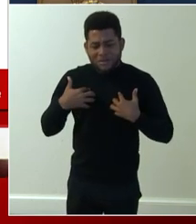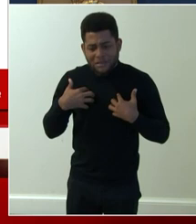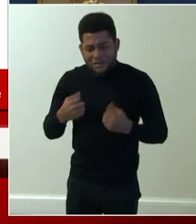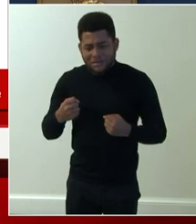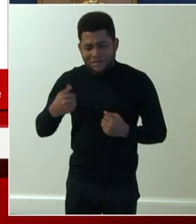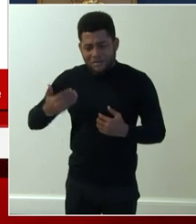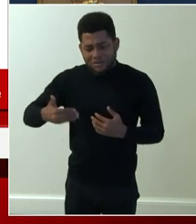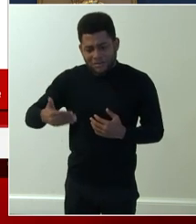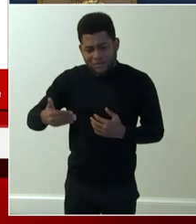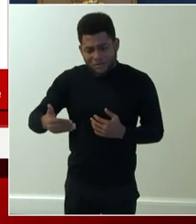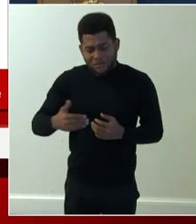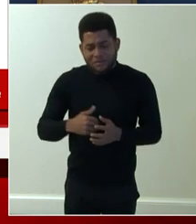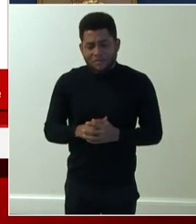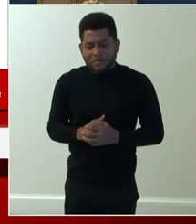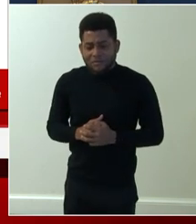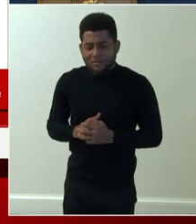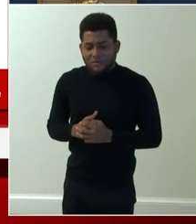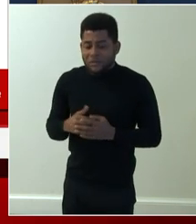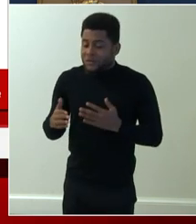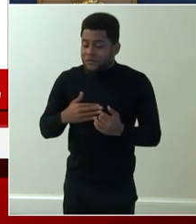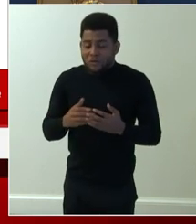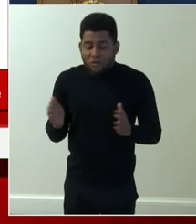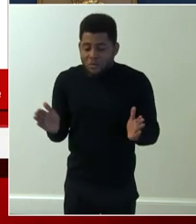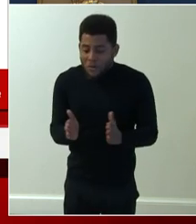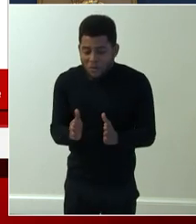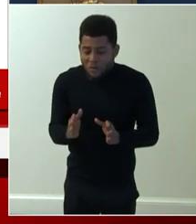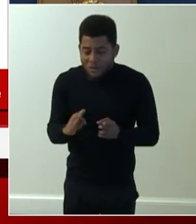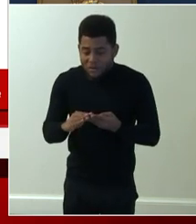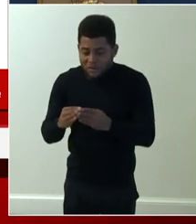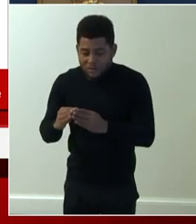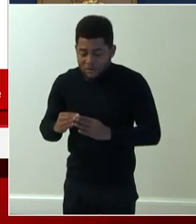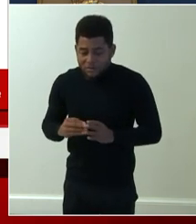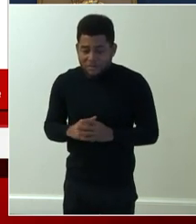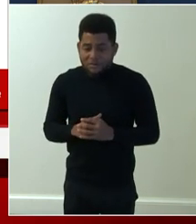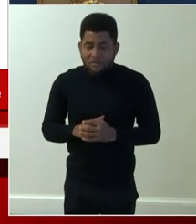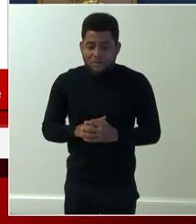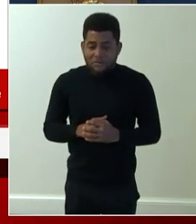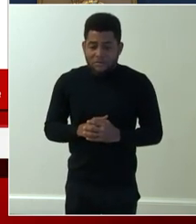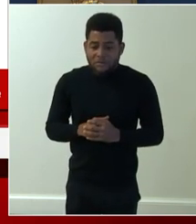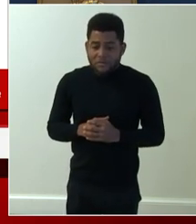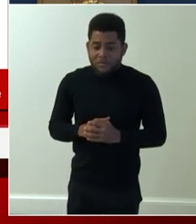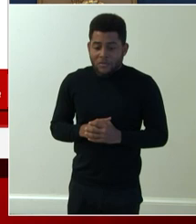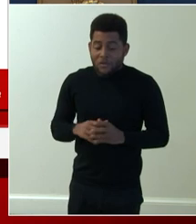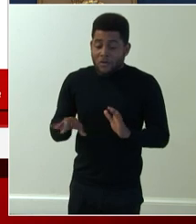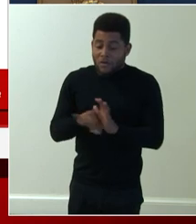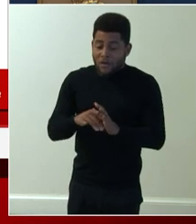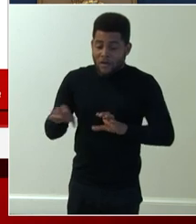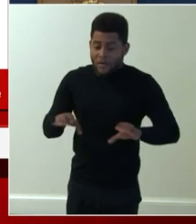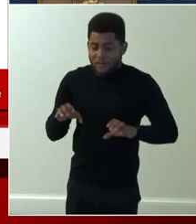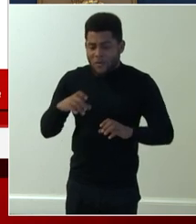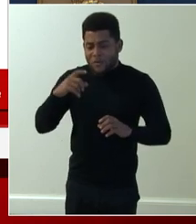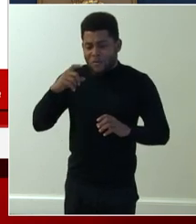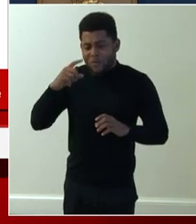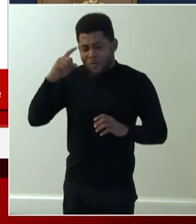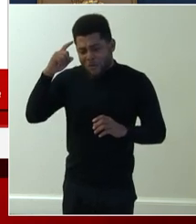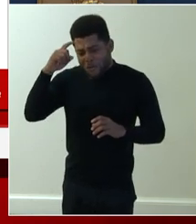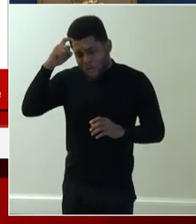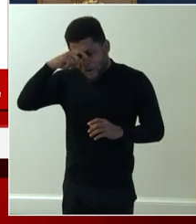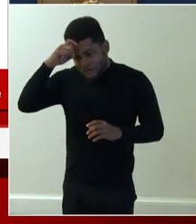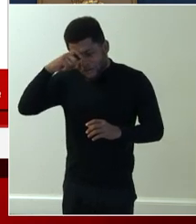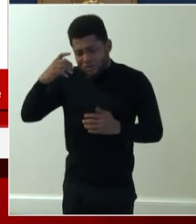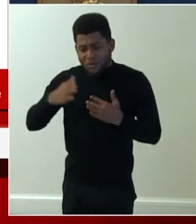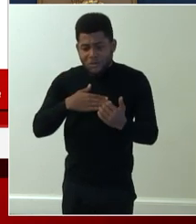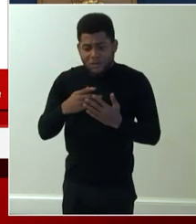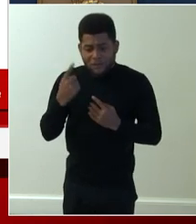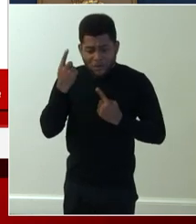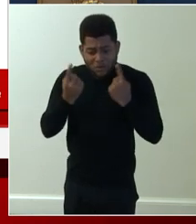your safety, even in small gatherings around the holidays. Choose your activities wisely, and you may even consider bowing